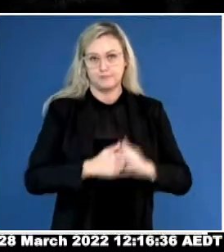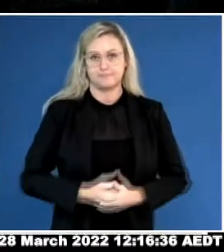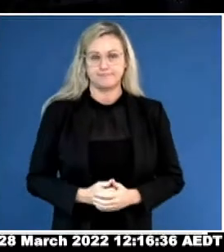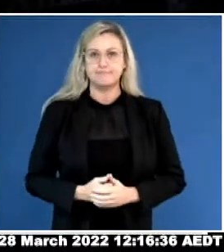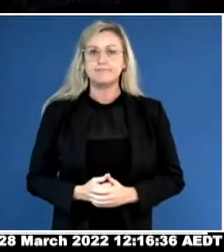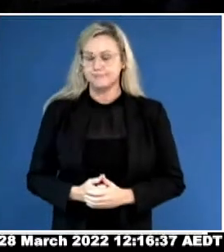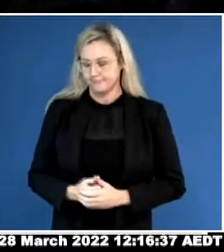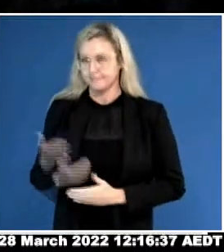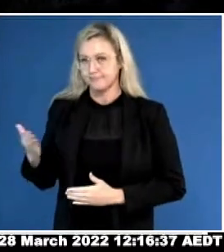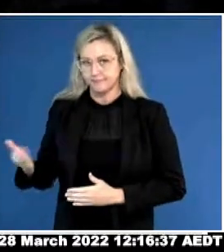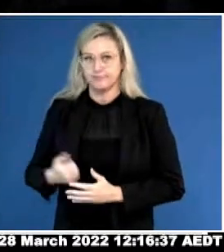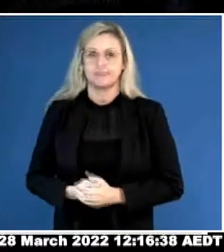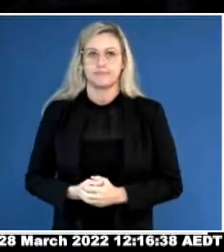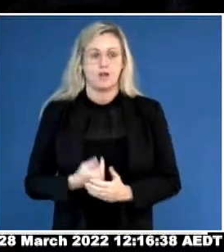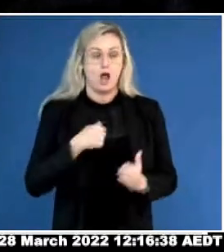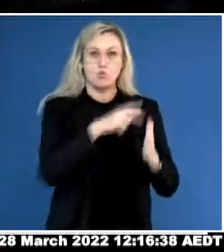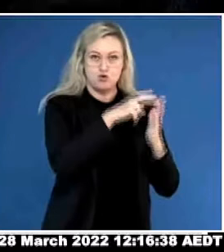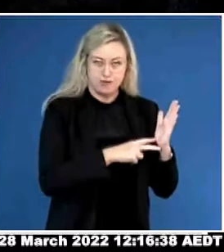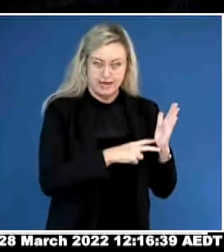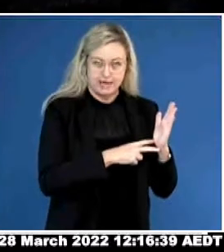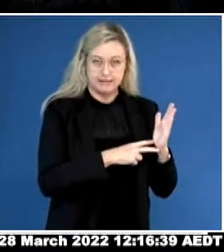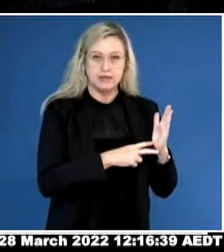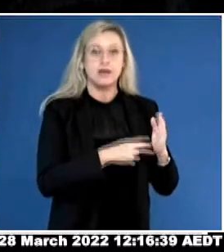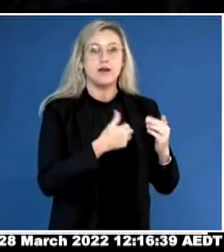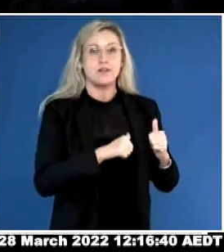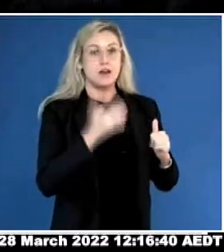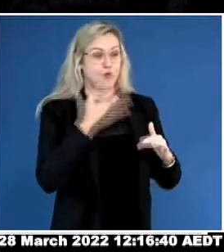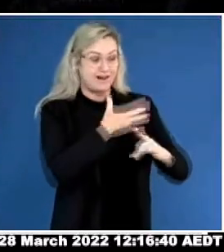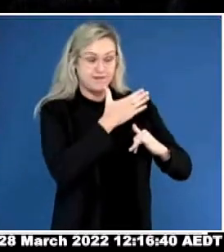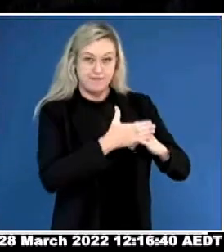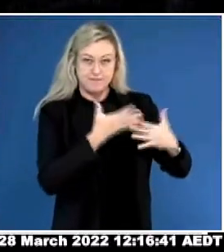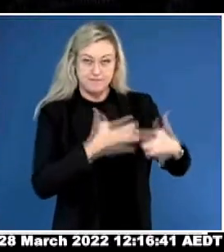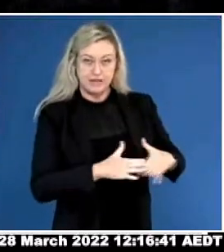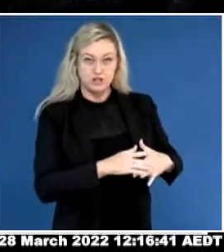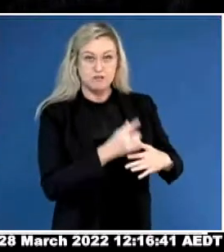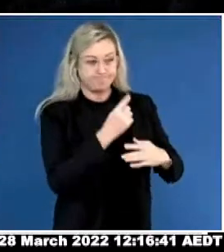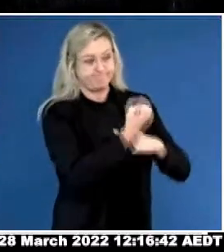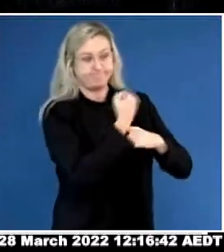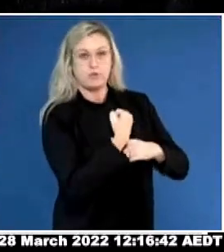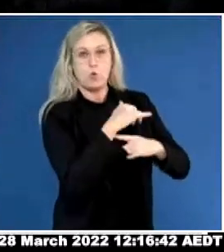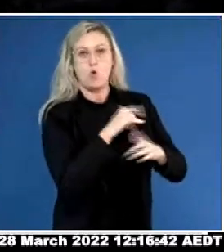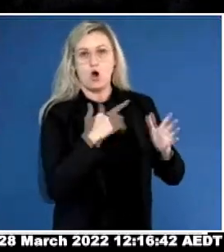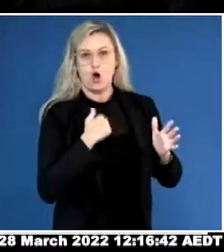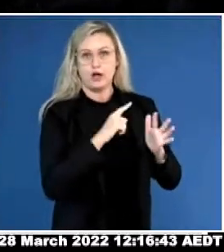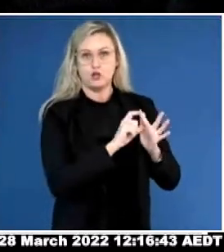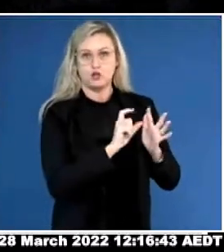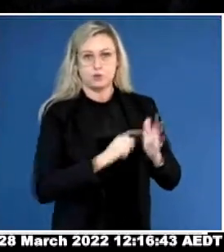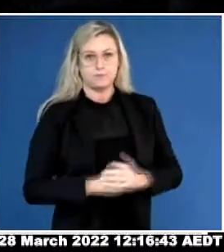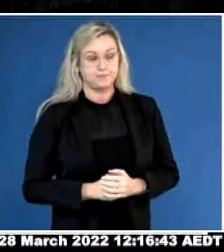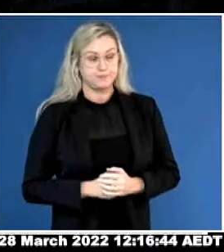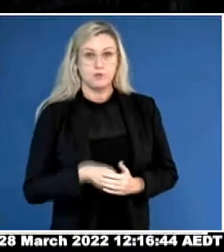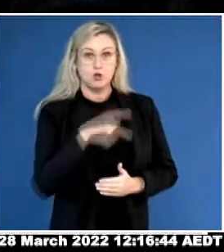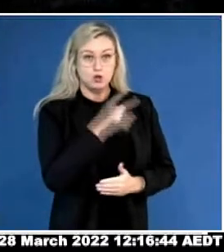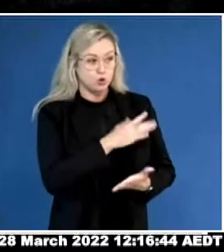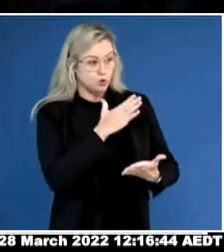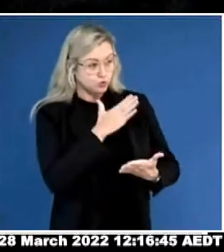the affirmation. At the end, please say yes or I do. Do you solemnly and sincerely